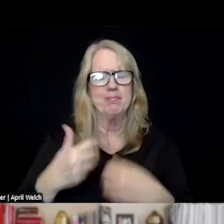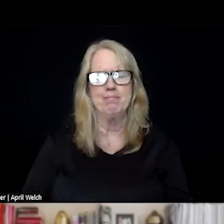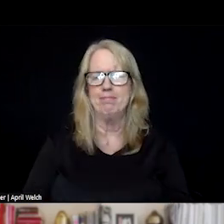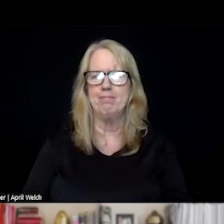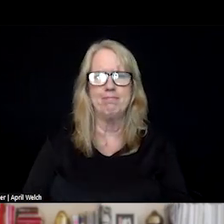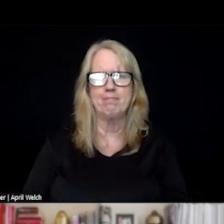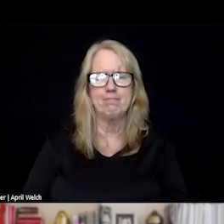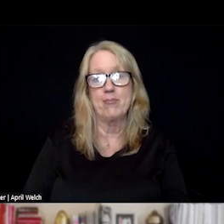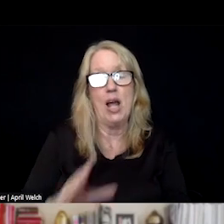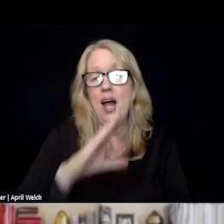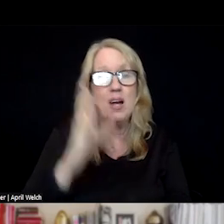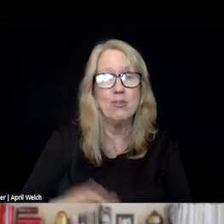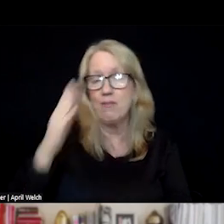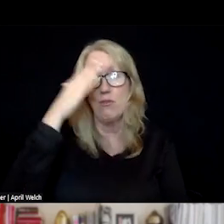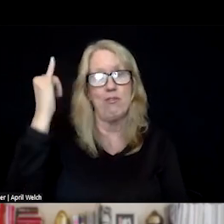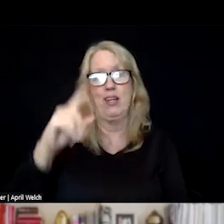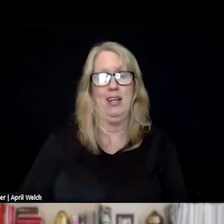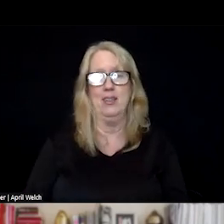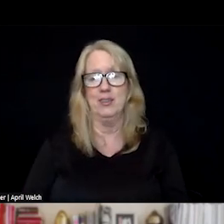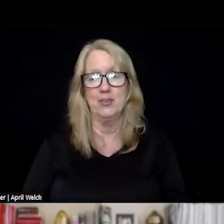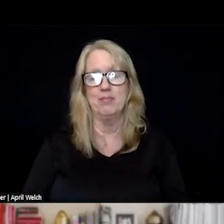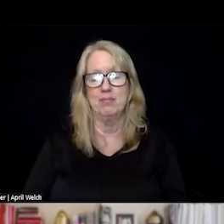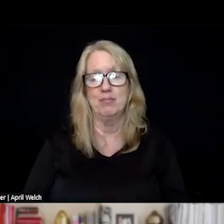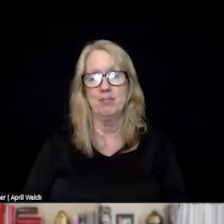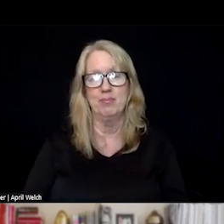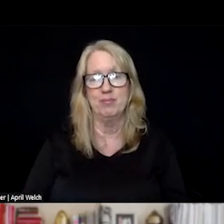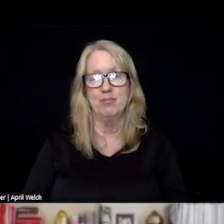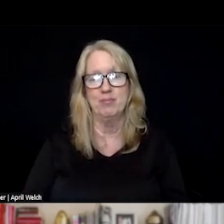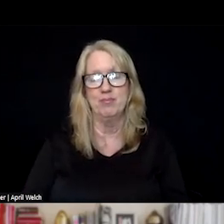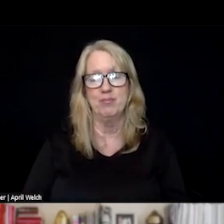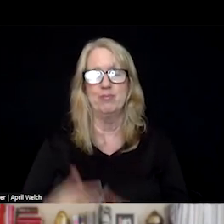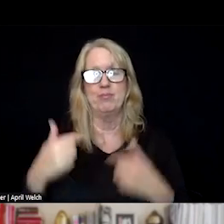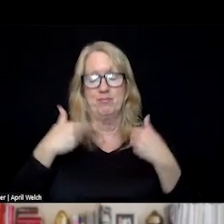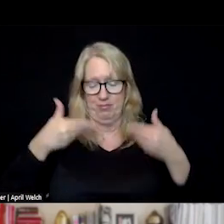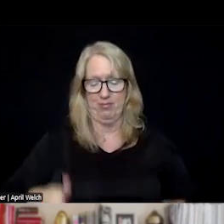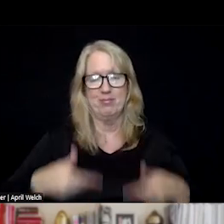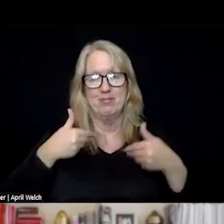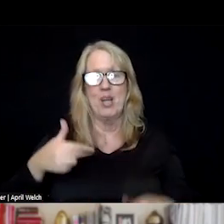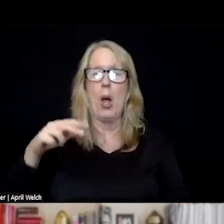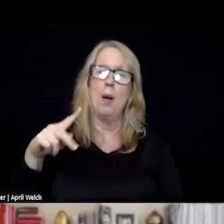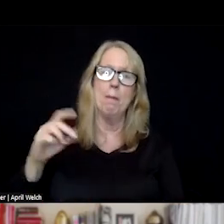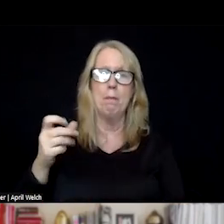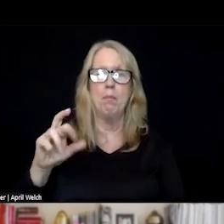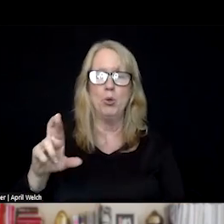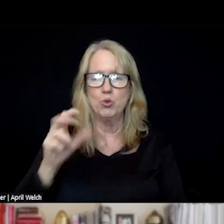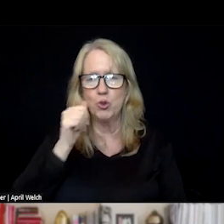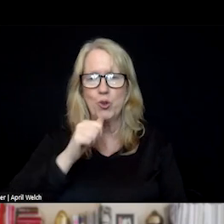I'll never forget it. And so I'm kind of a poster girl